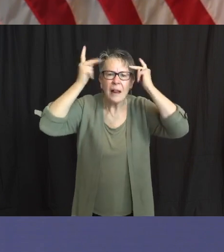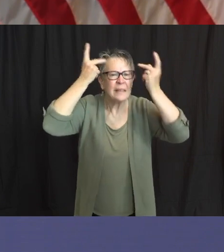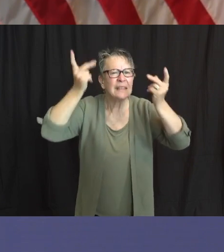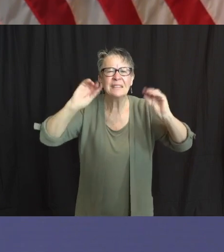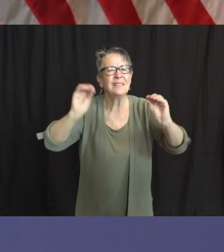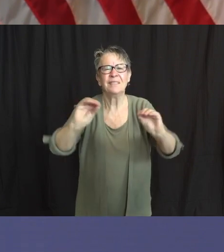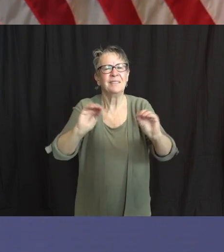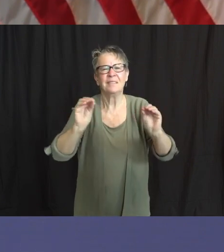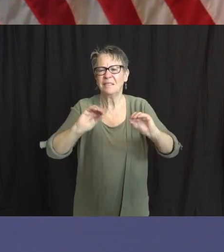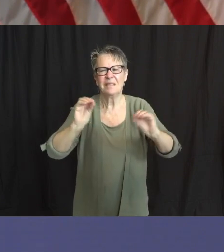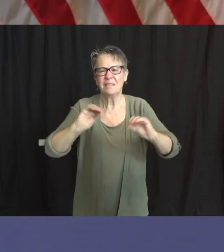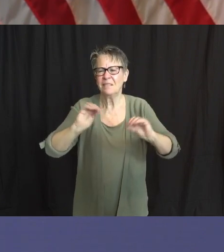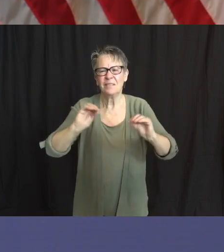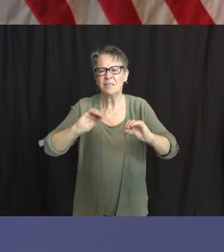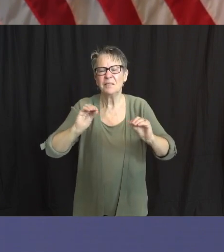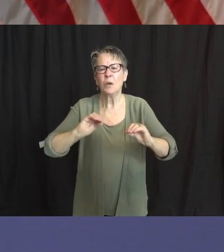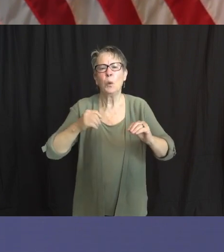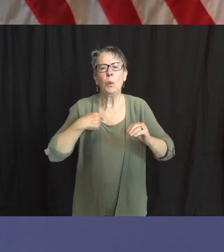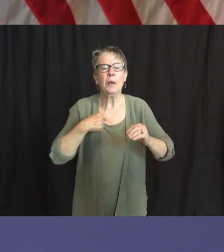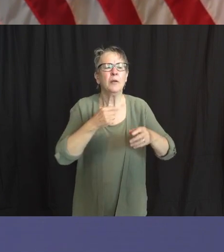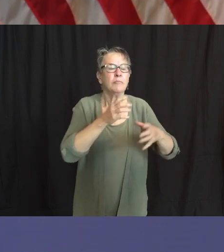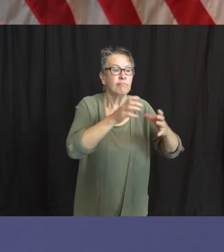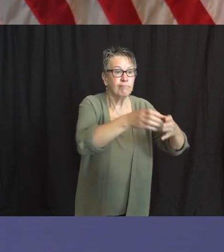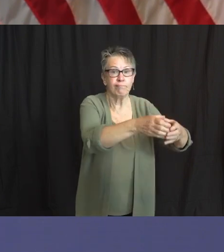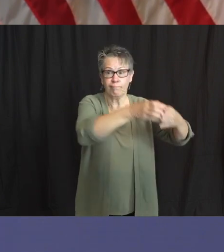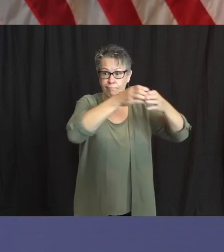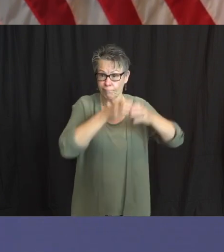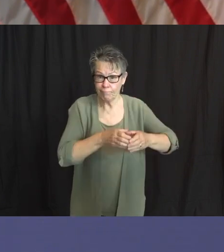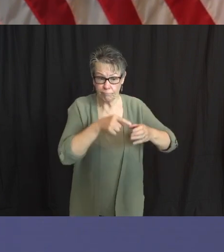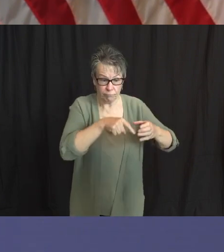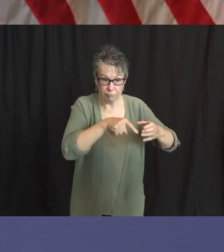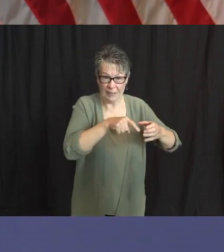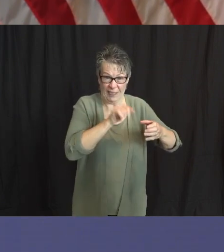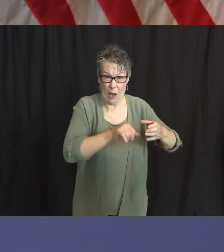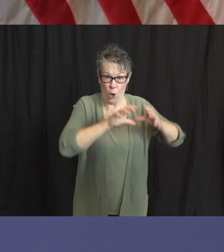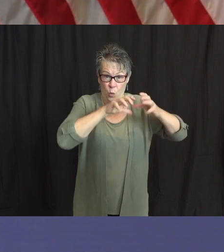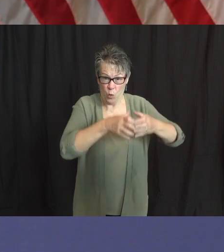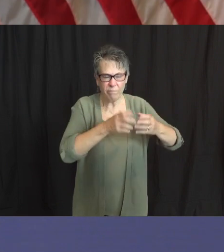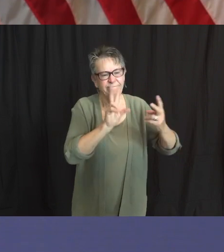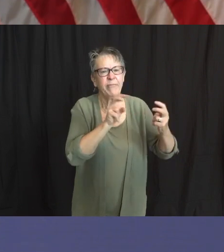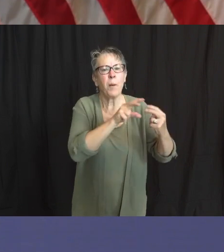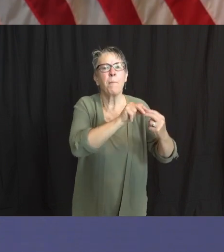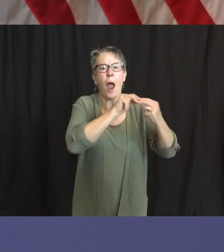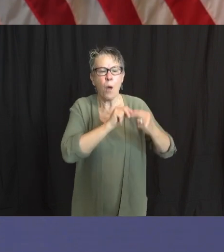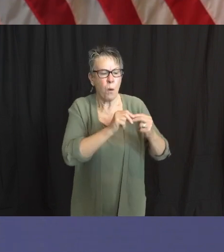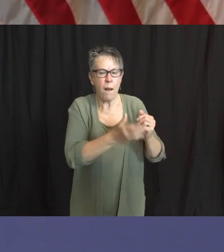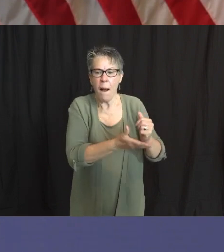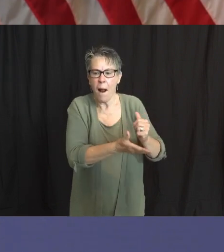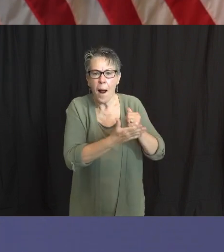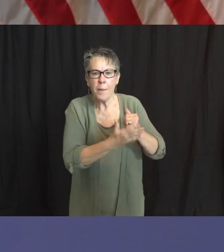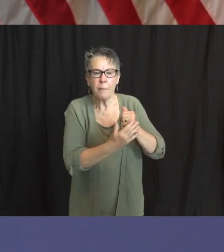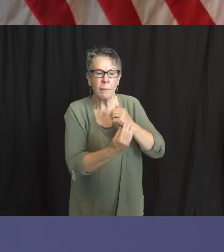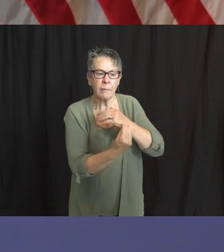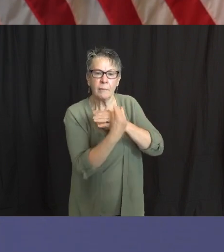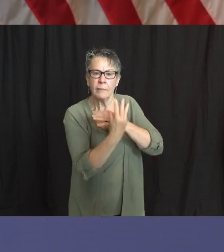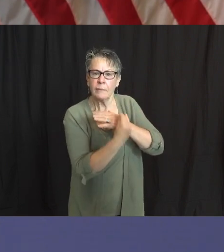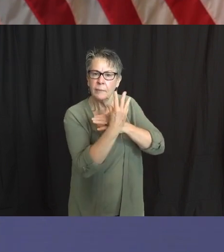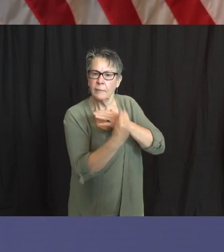borrowing money for the state, which, by the way, we spent, the irony is we spent the first 27 months in